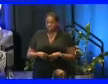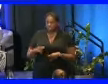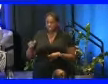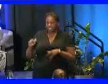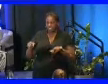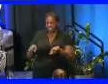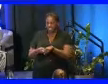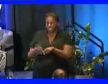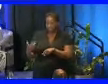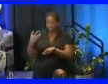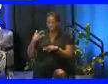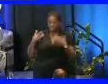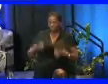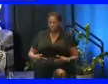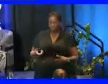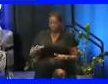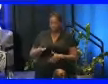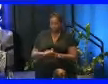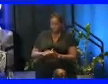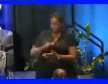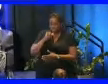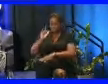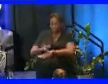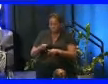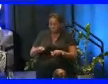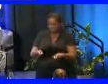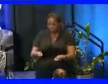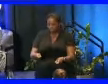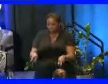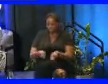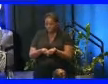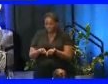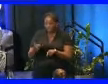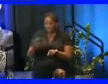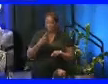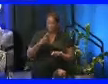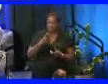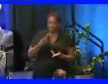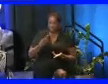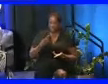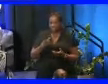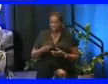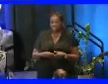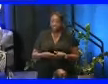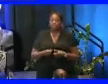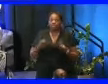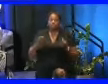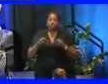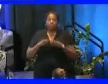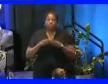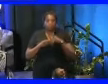me. I don't want you to do that. Like, I don't want you to touch my walker, but ask. A lot of people feel